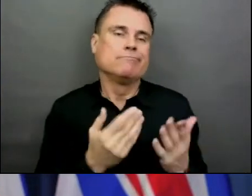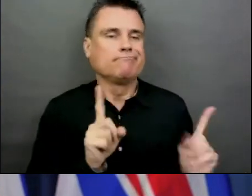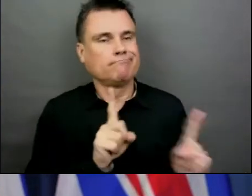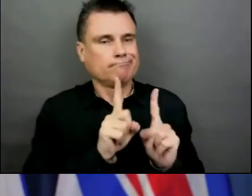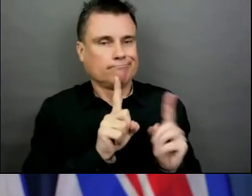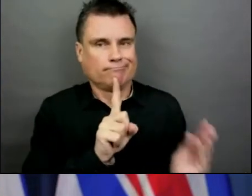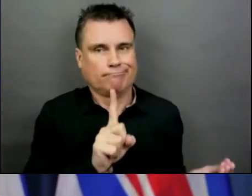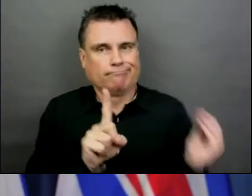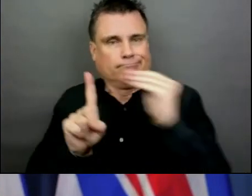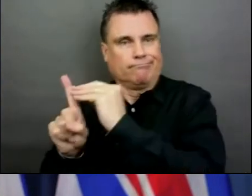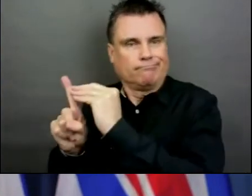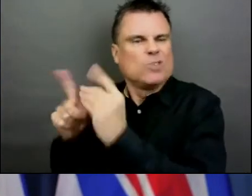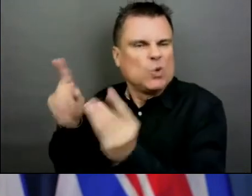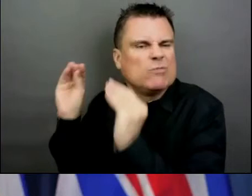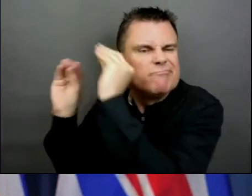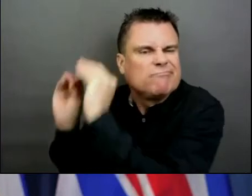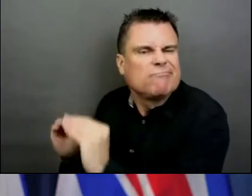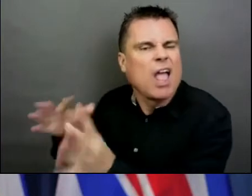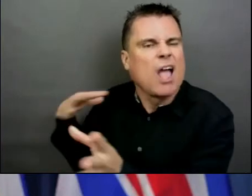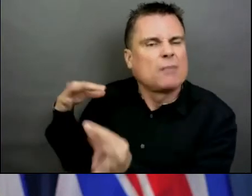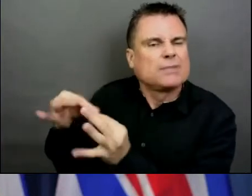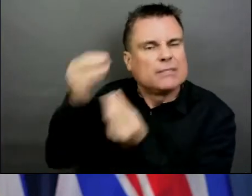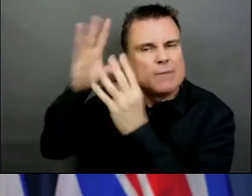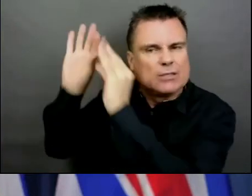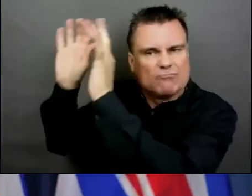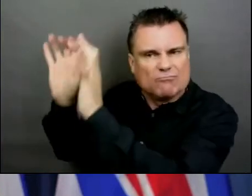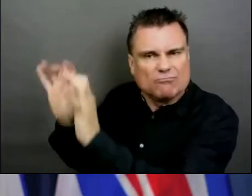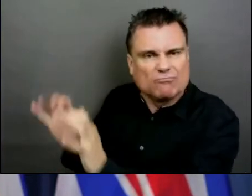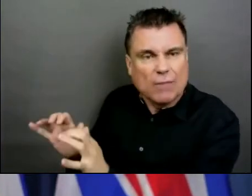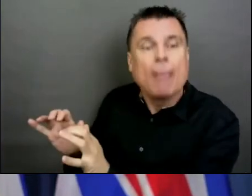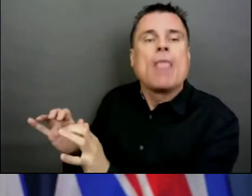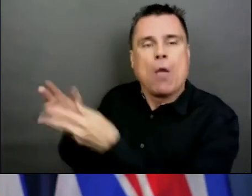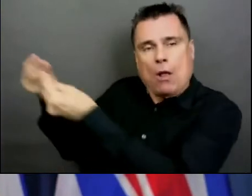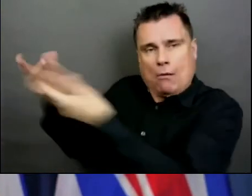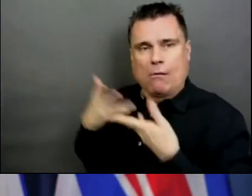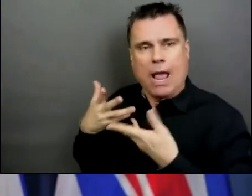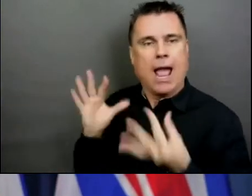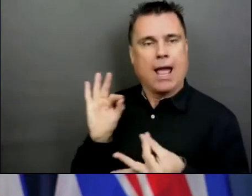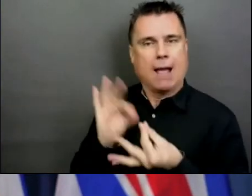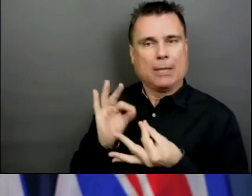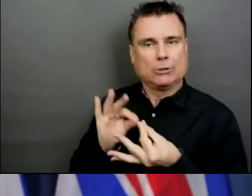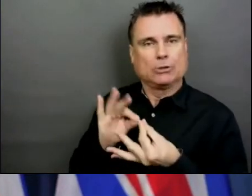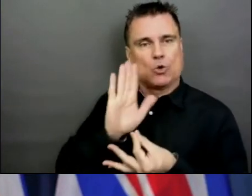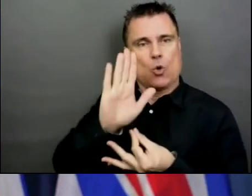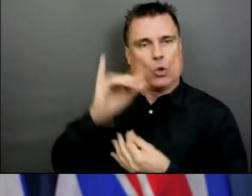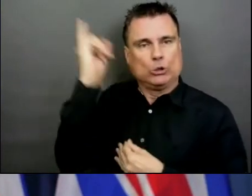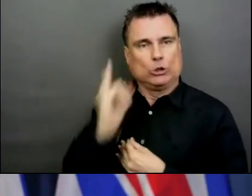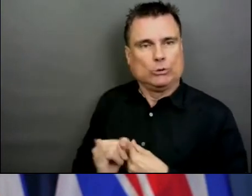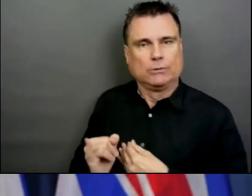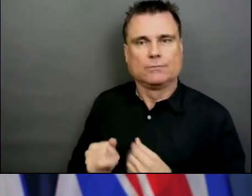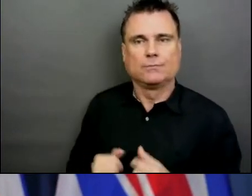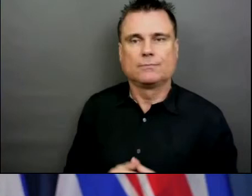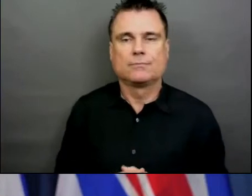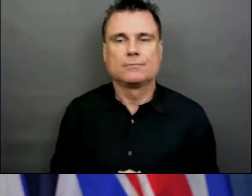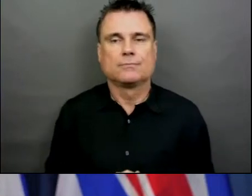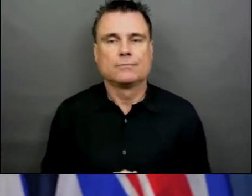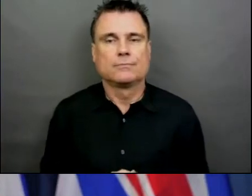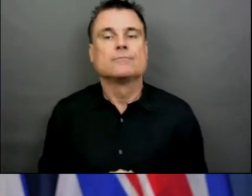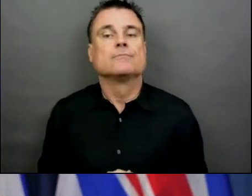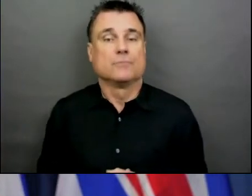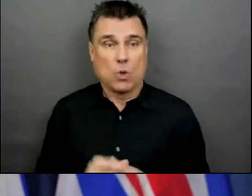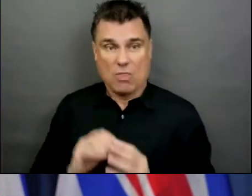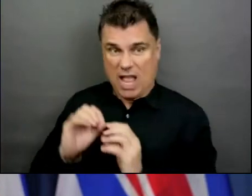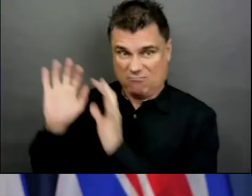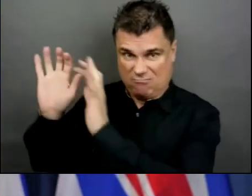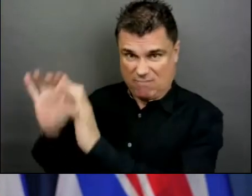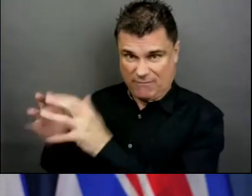can rely on this tool to give you an estimate that's accurate based on the information you put in and at the time you use it. This